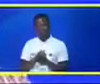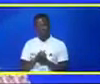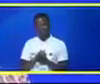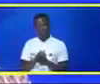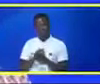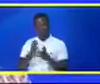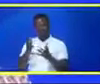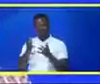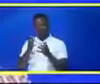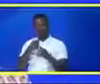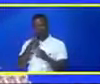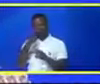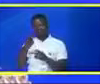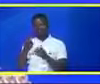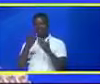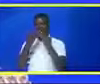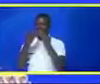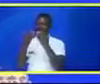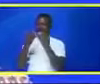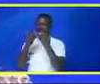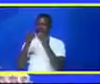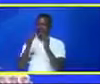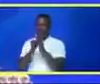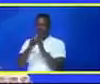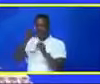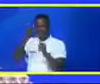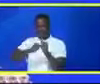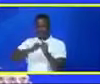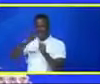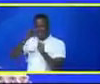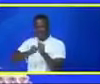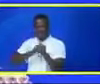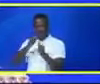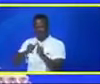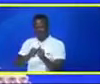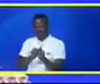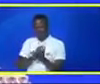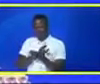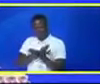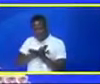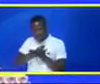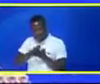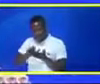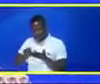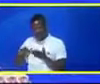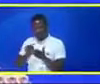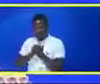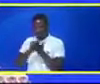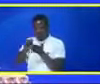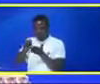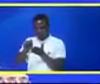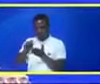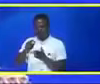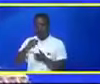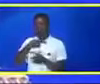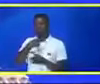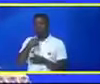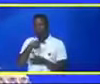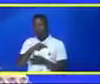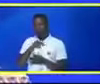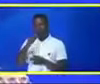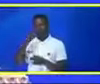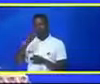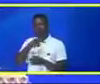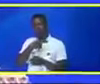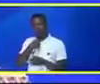I want to say thank you to every sincere and every true man of God and woman